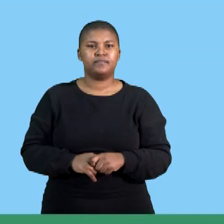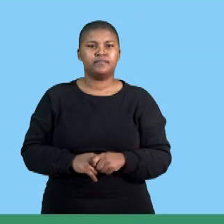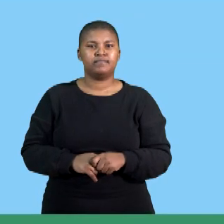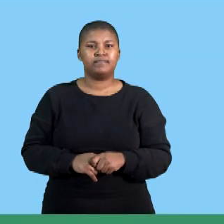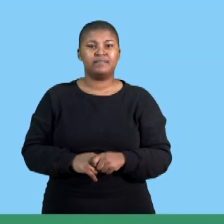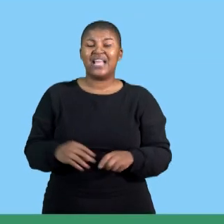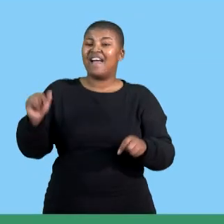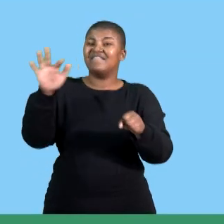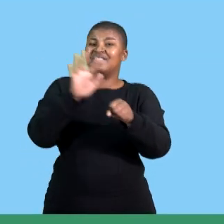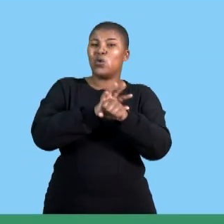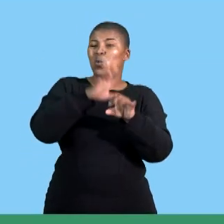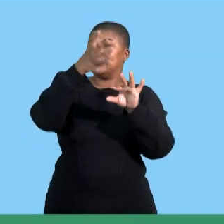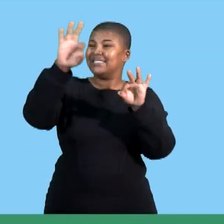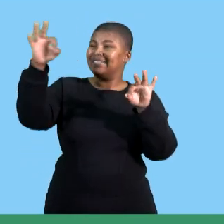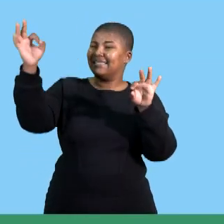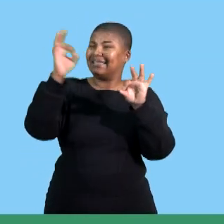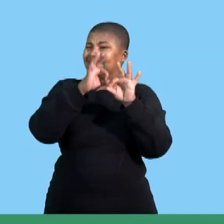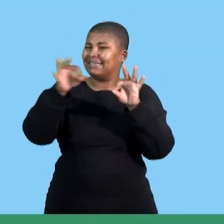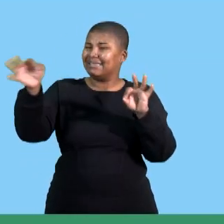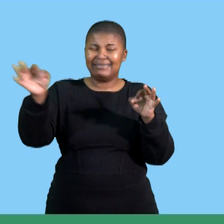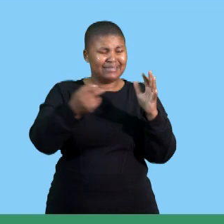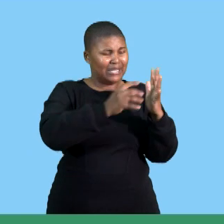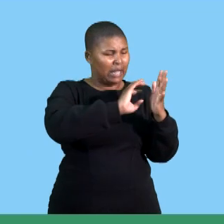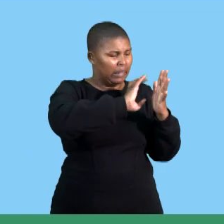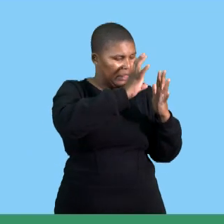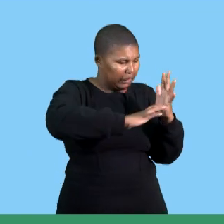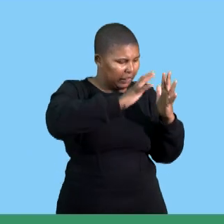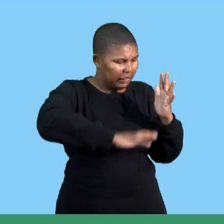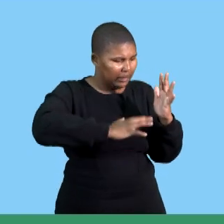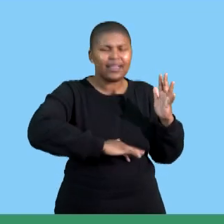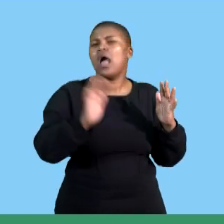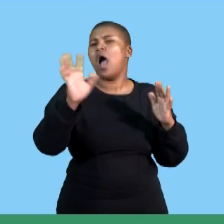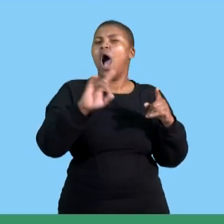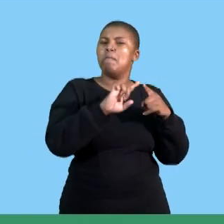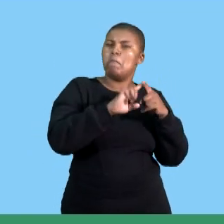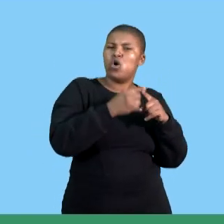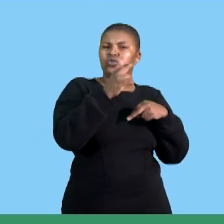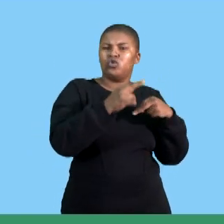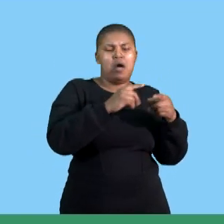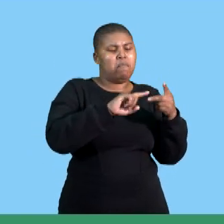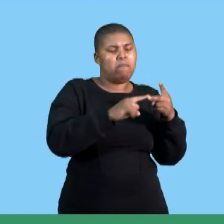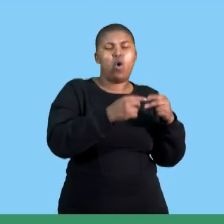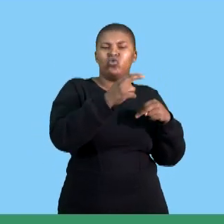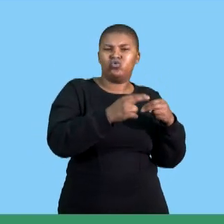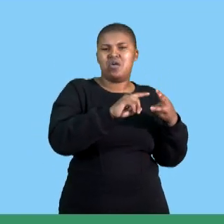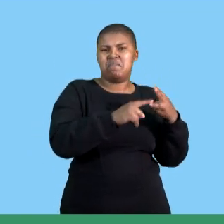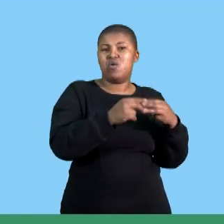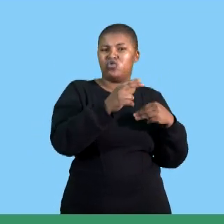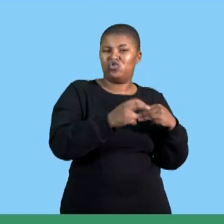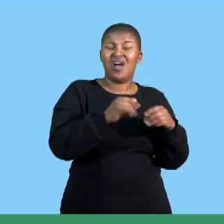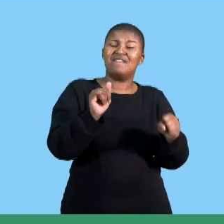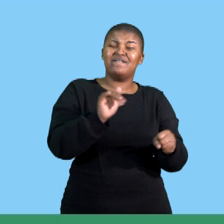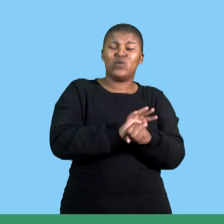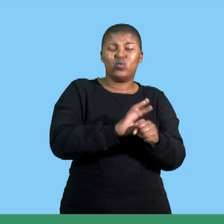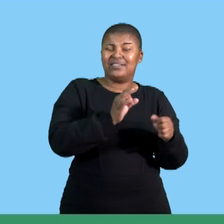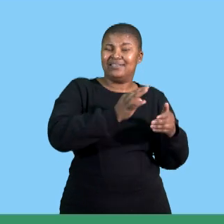Refrain from using full sentences. Include only key concepts. So when you prepare transparency, you need to make sure that you do